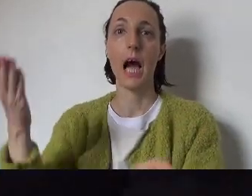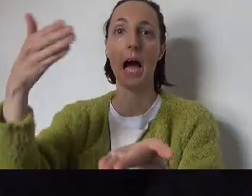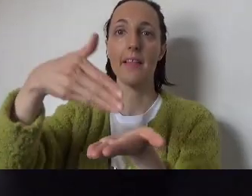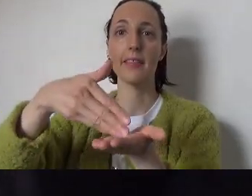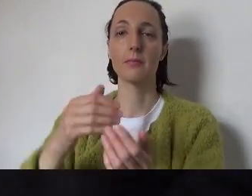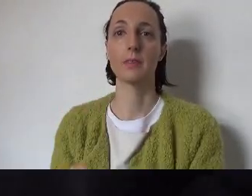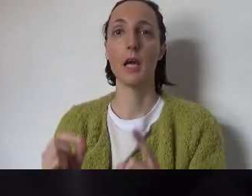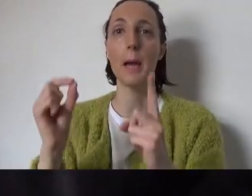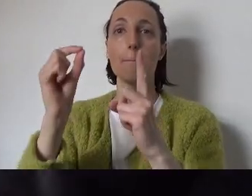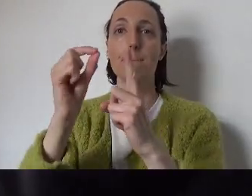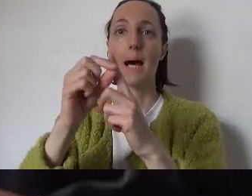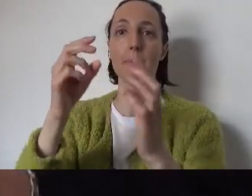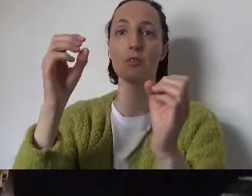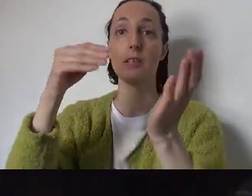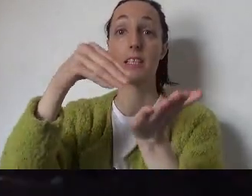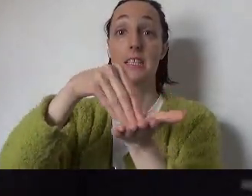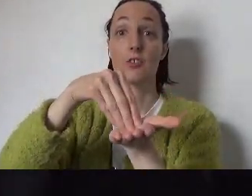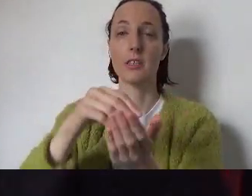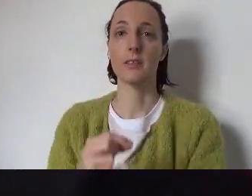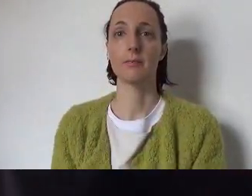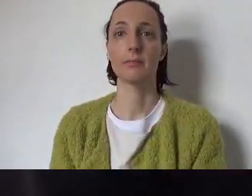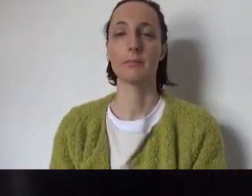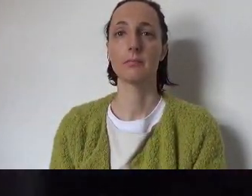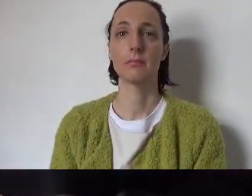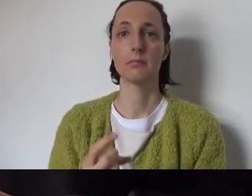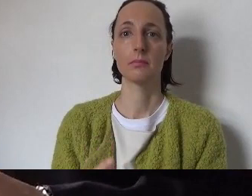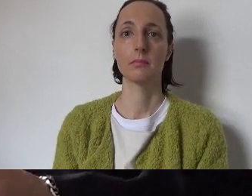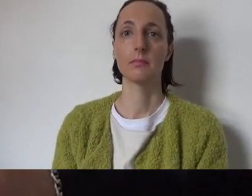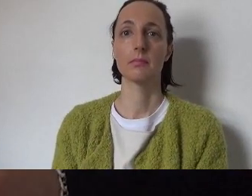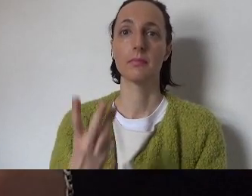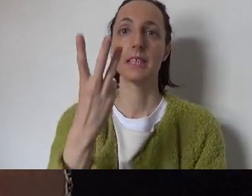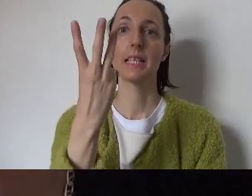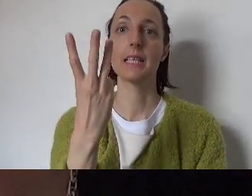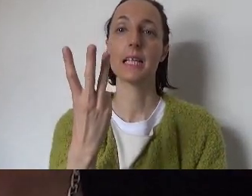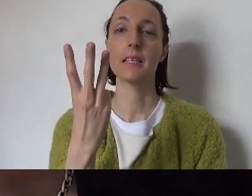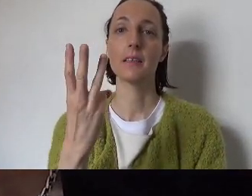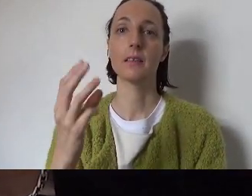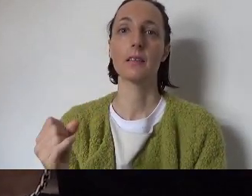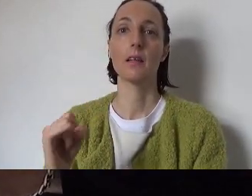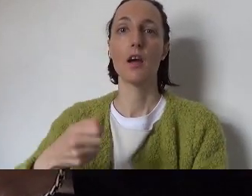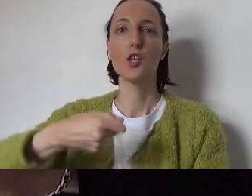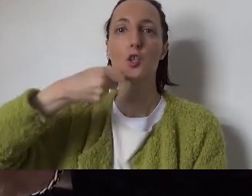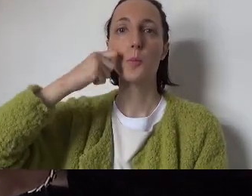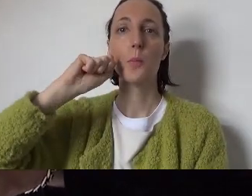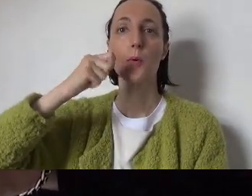Okay, now we are going to add parmesan. Fantastic.